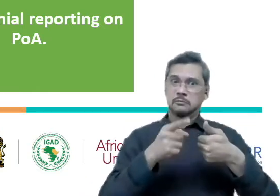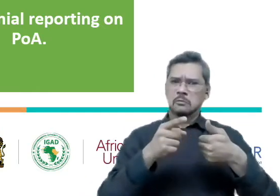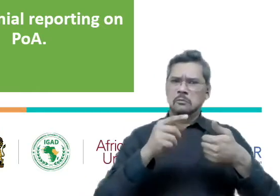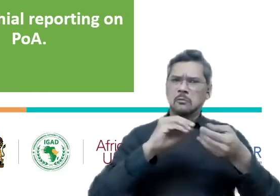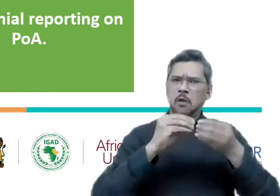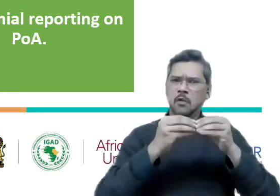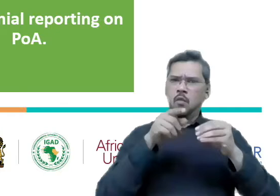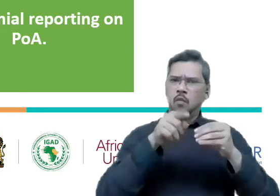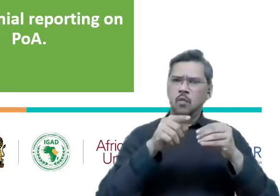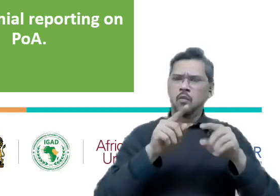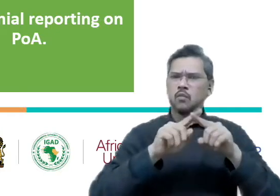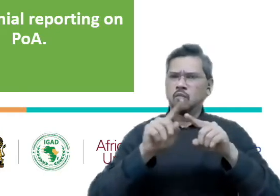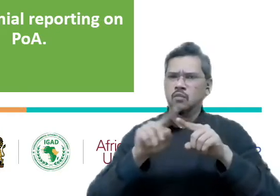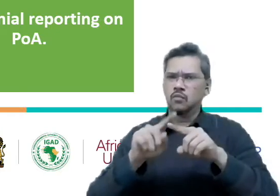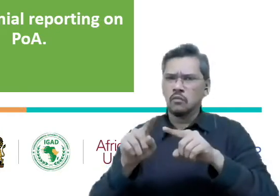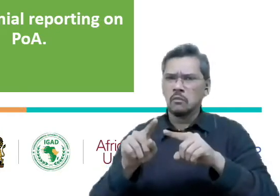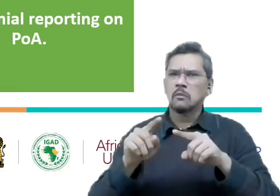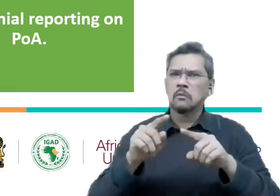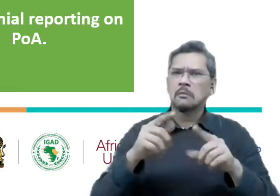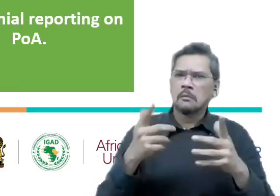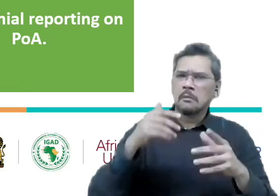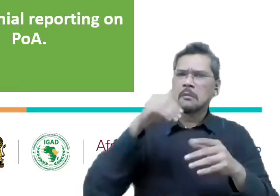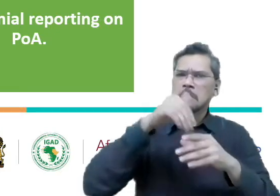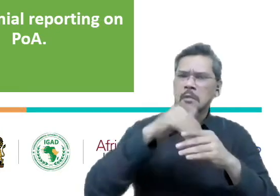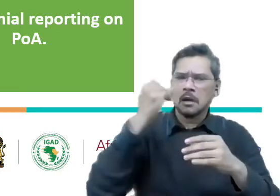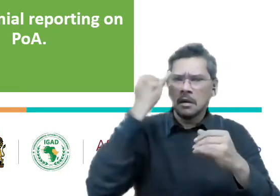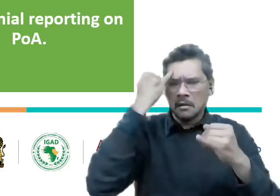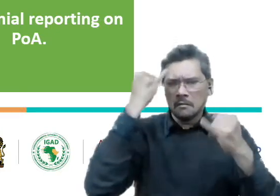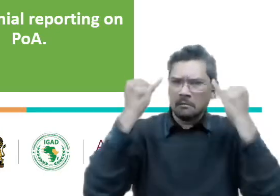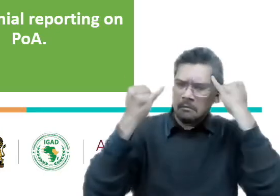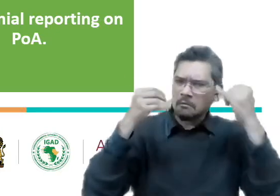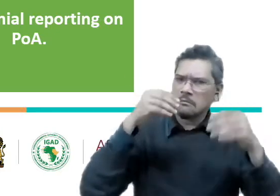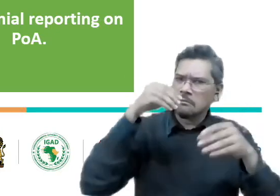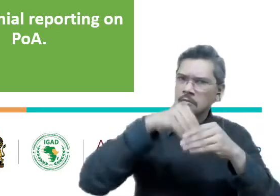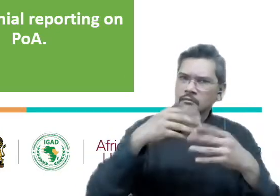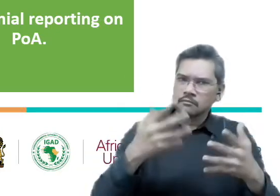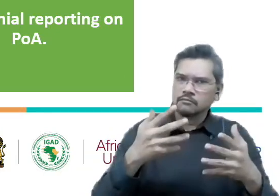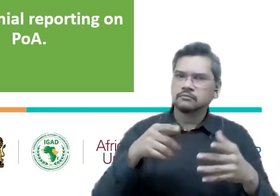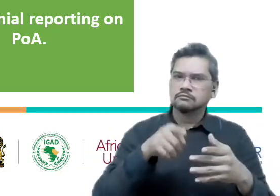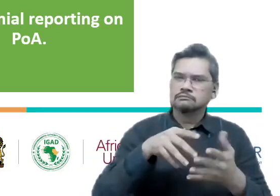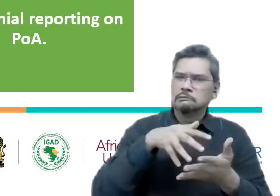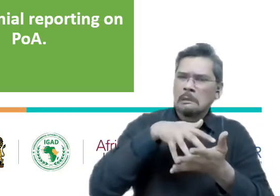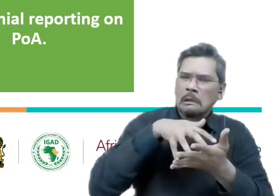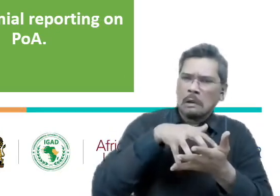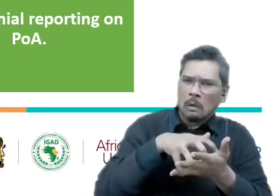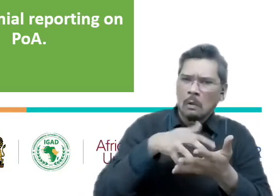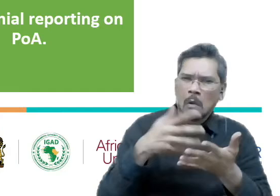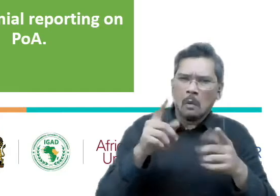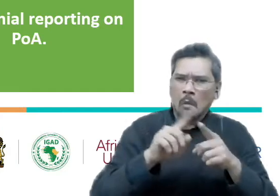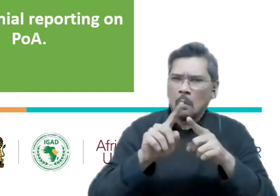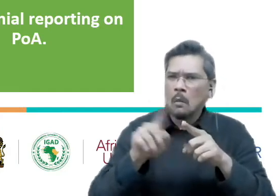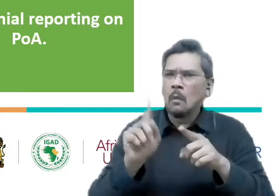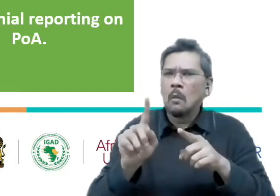matrix. One of them is risk and vulnerability assessment and analysis, research and